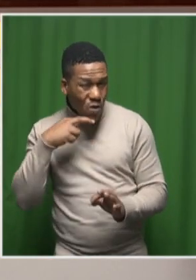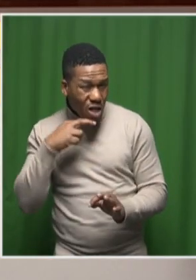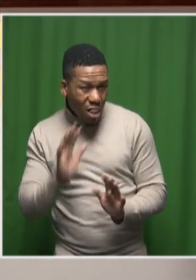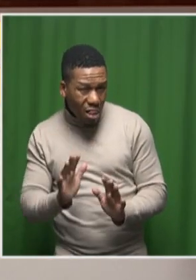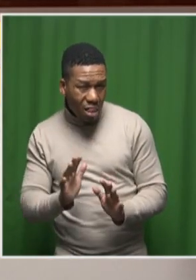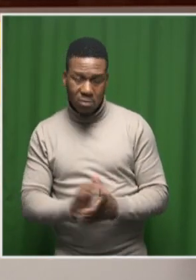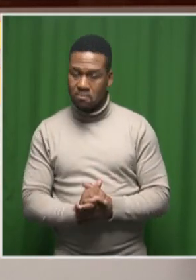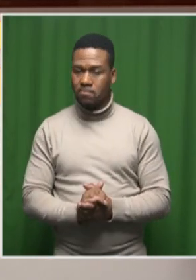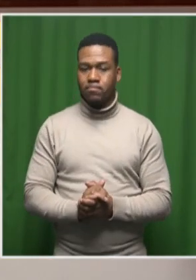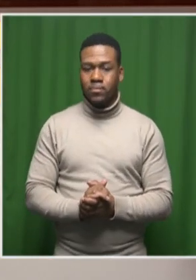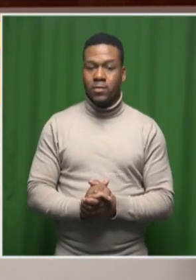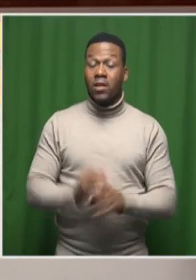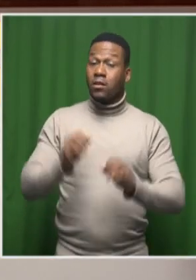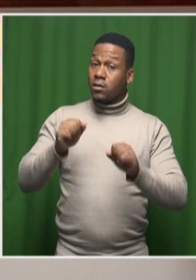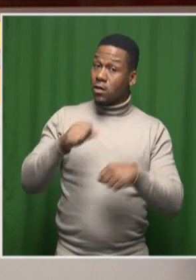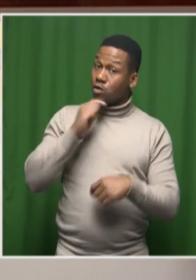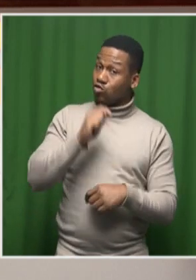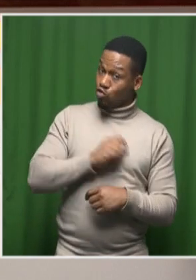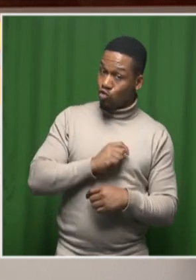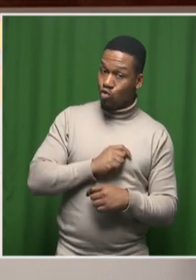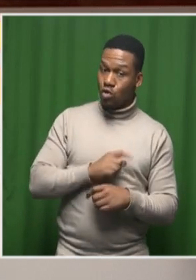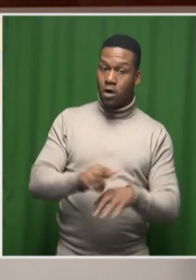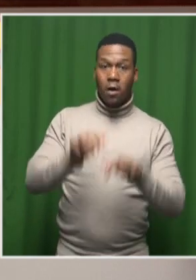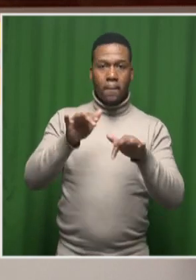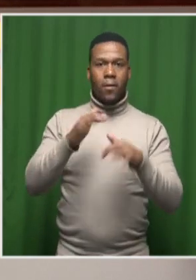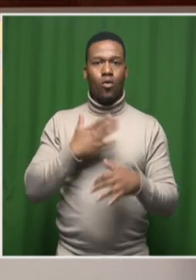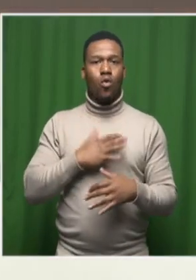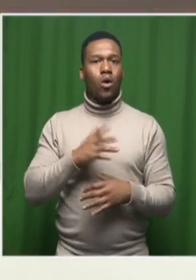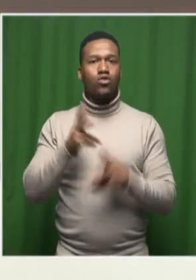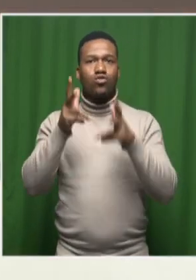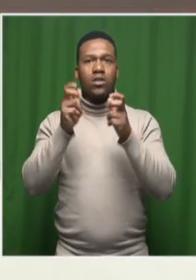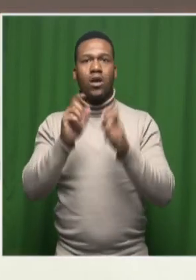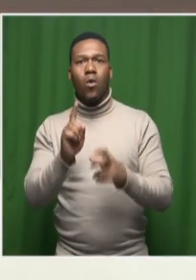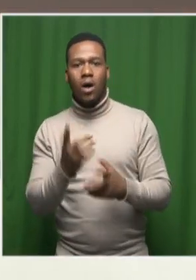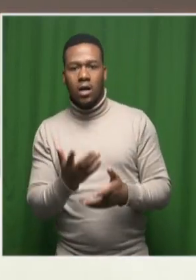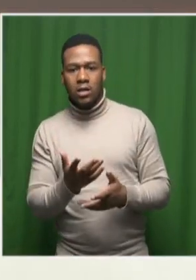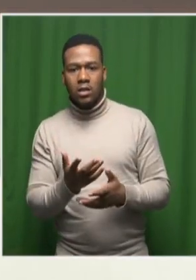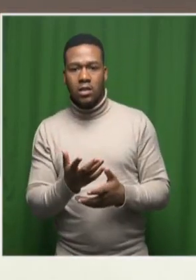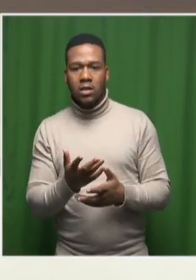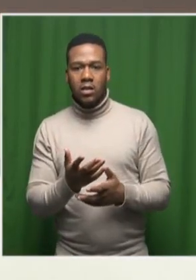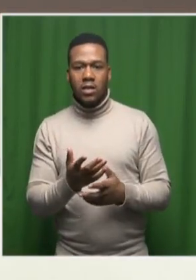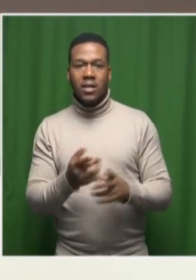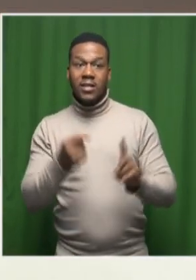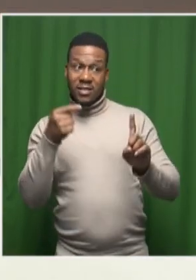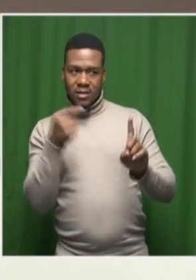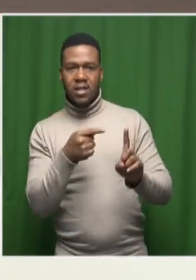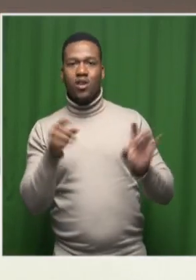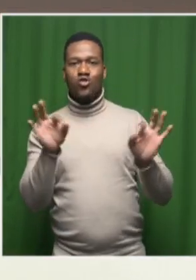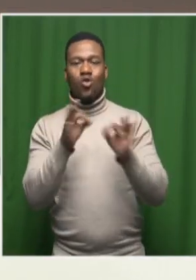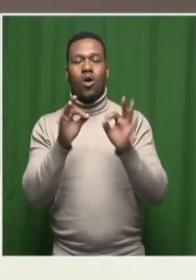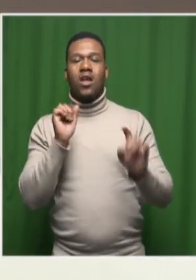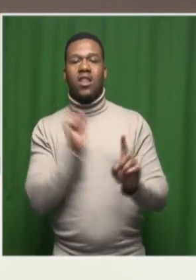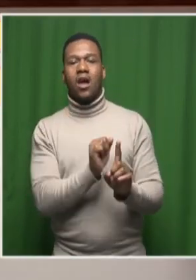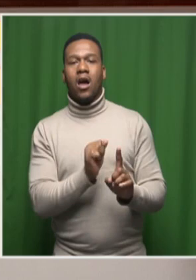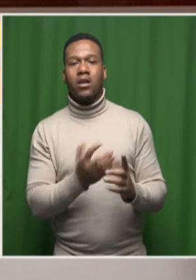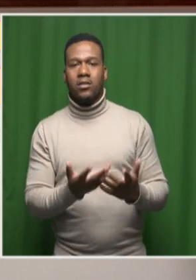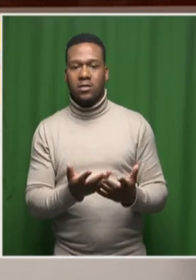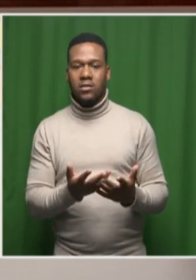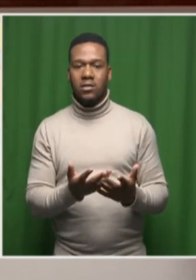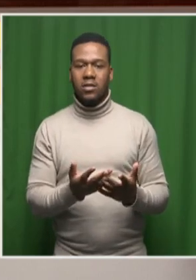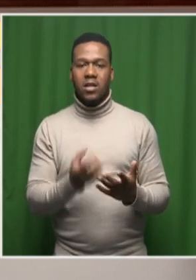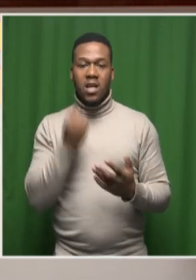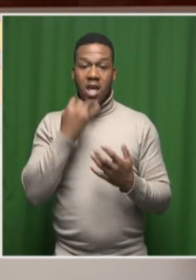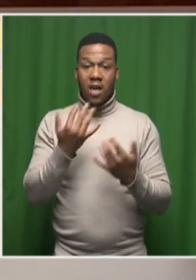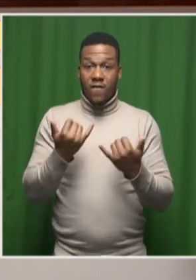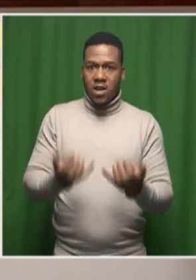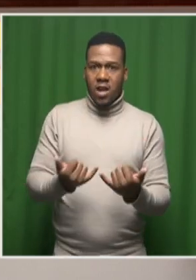people want to hear, you know, after someone passes, I guess you want to hear their music, you know. So when it comes